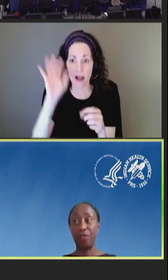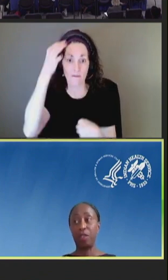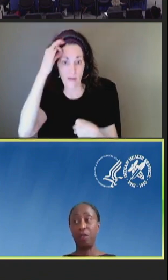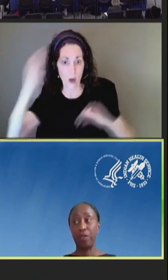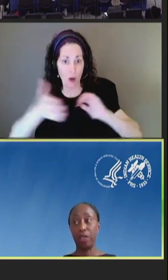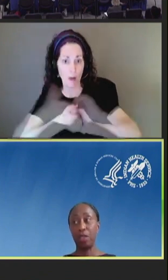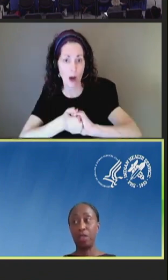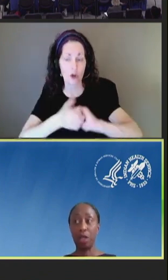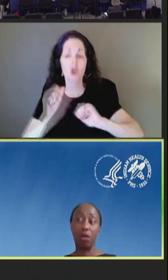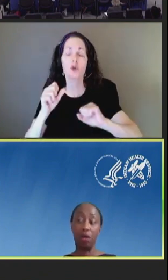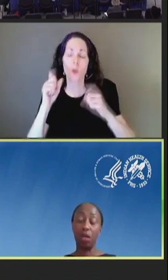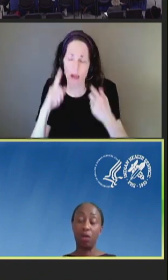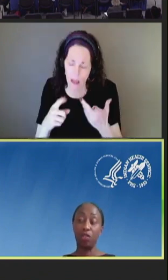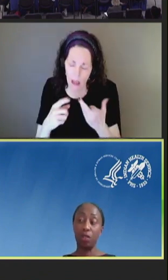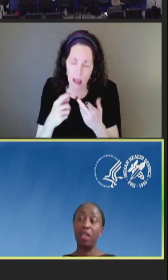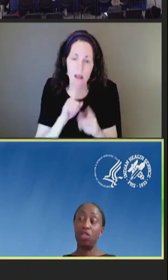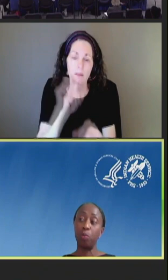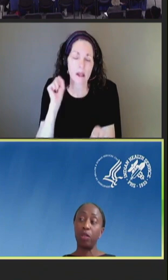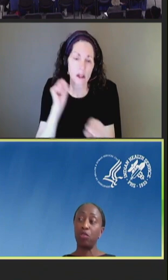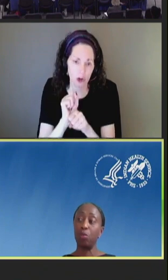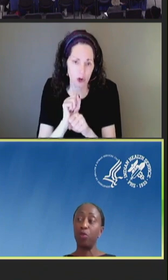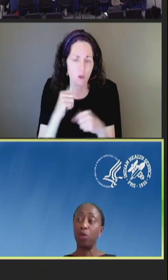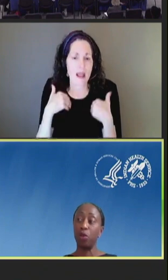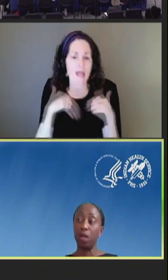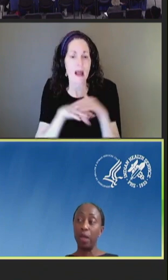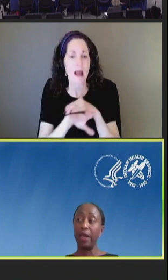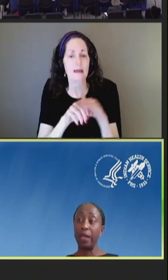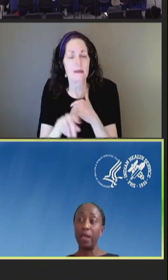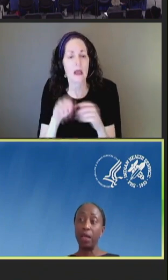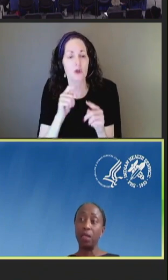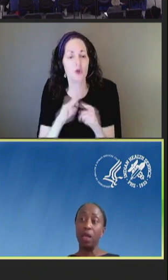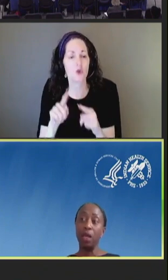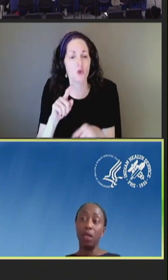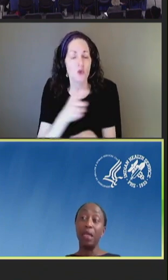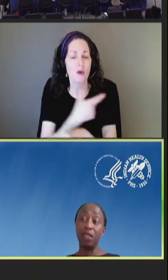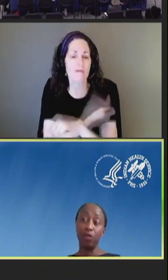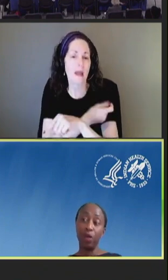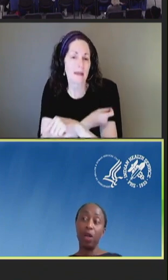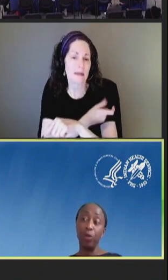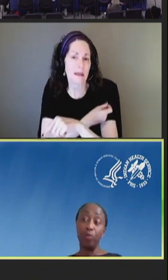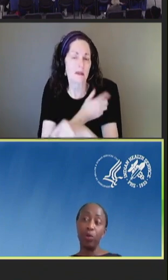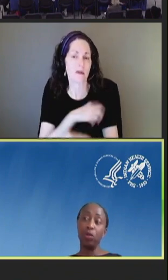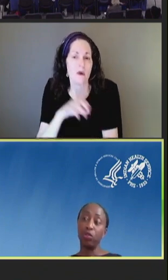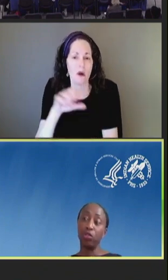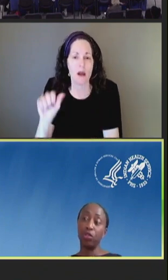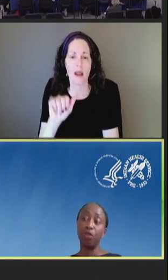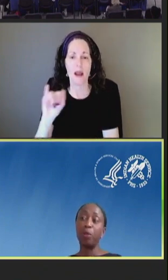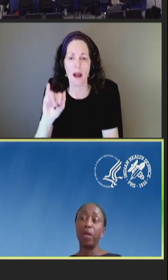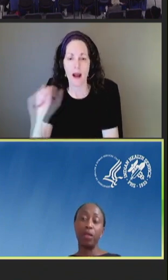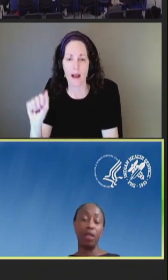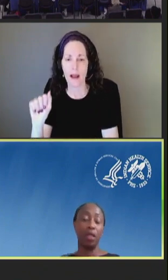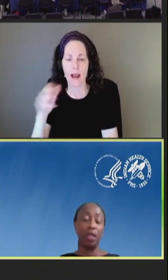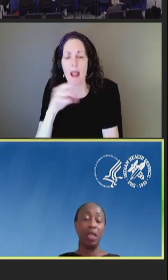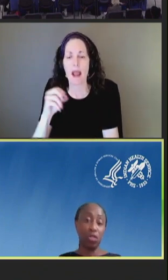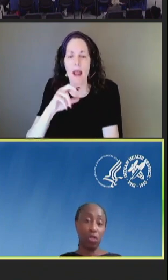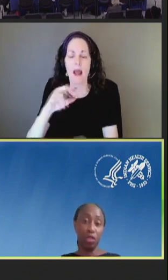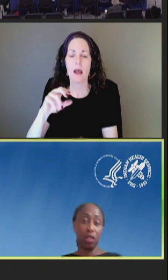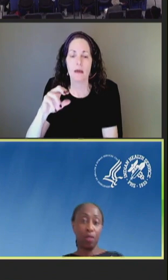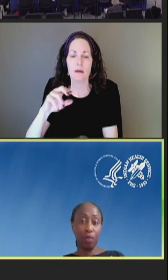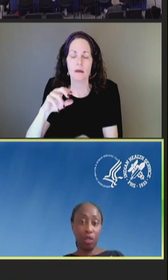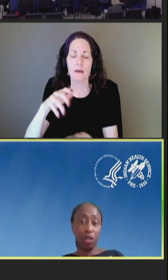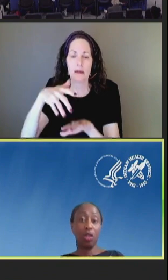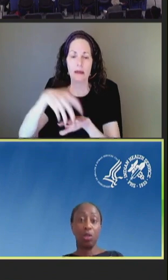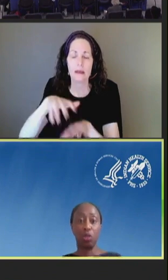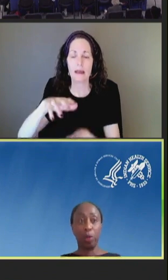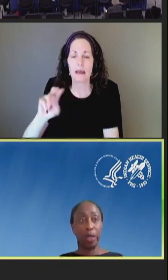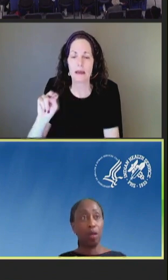and effective vaccines across the age spectrum for AIAN Native people served by the Indian Health Service.